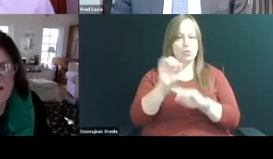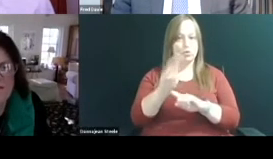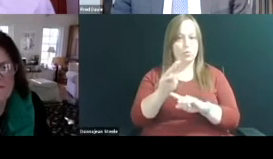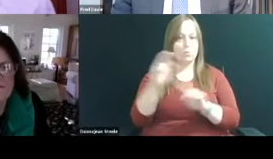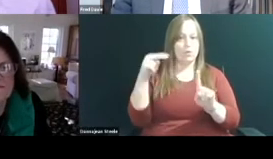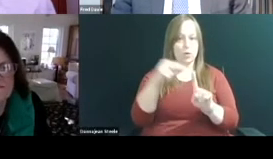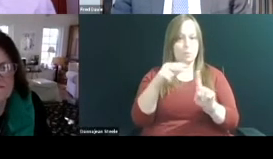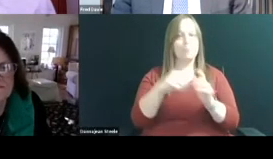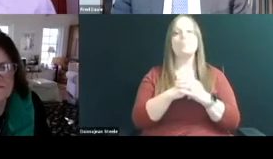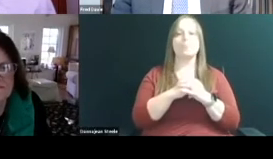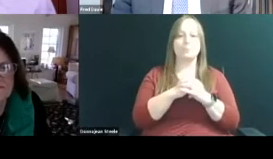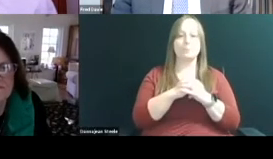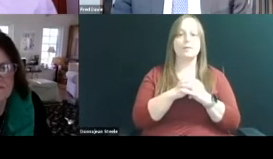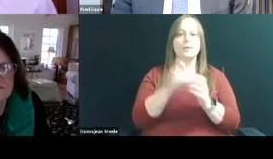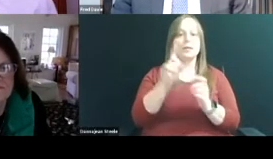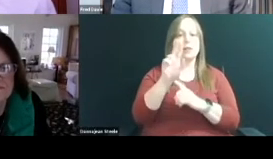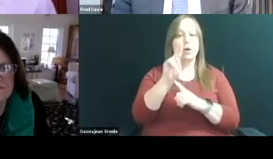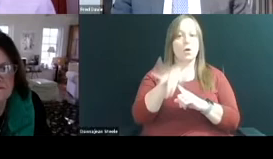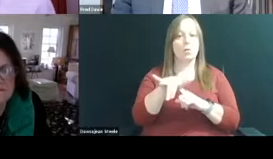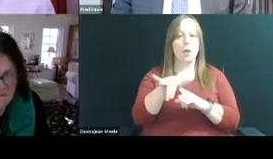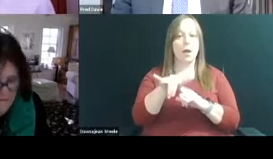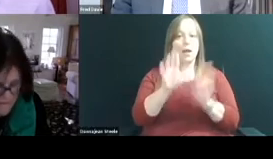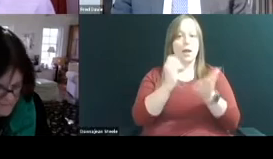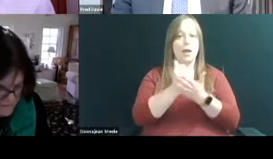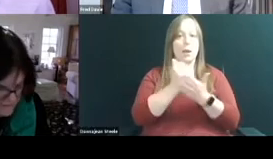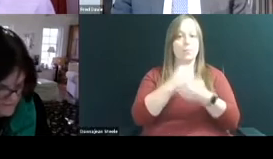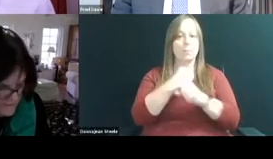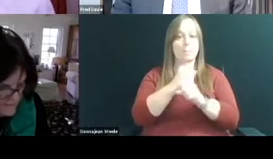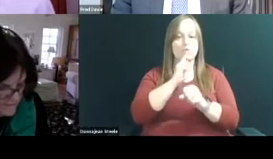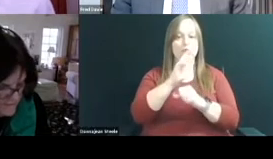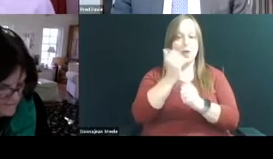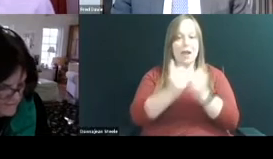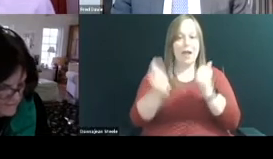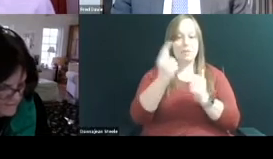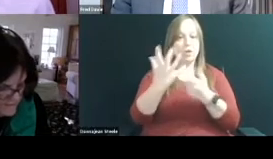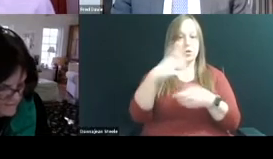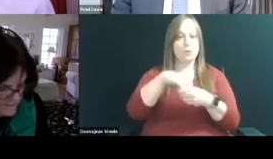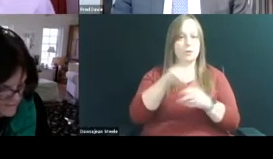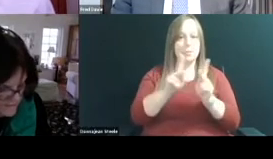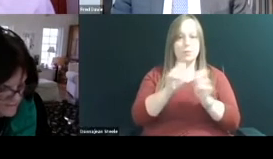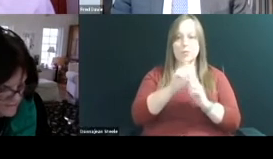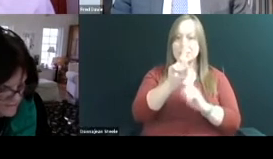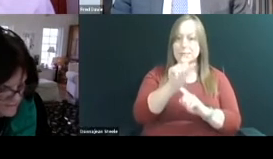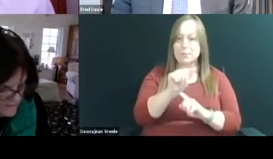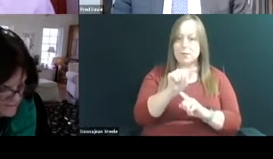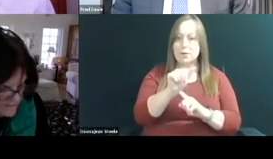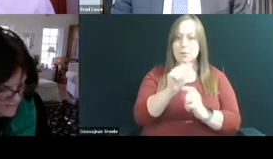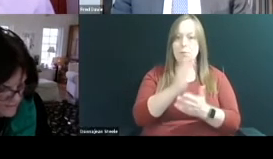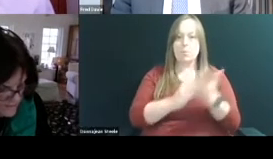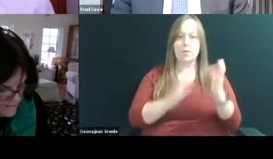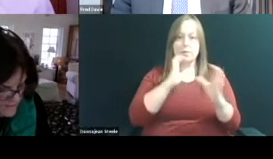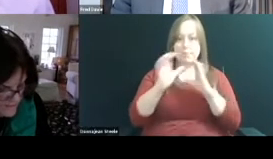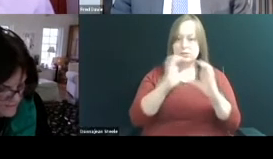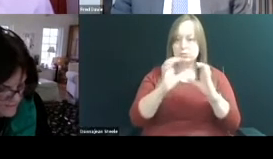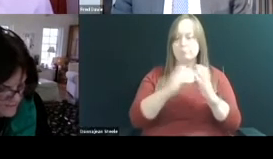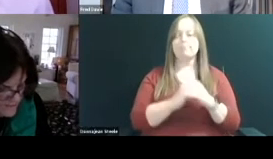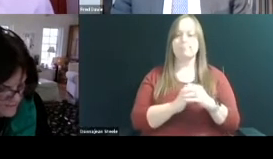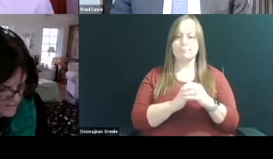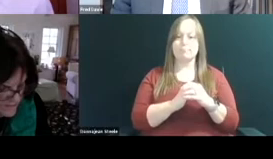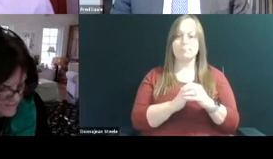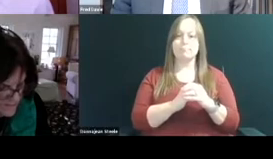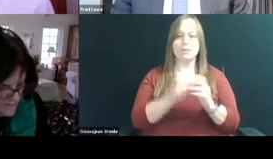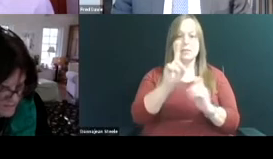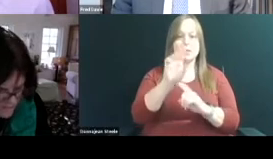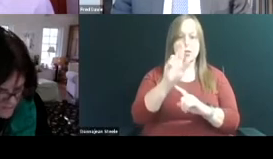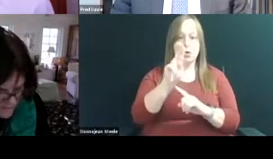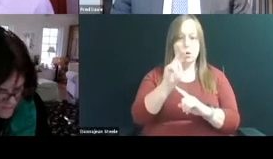view. Disability Rights New York helps to make sure that everyone, including people with disabilities, are a part of the conversation.